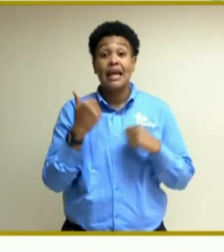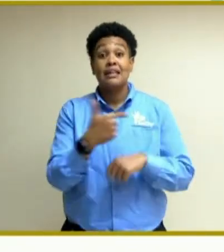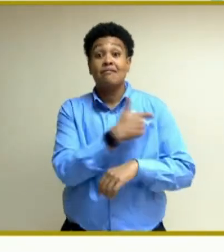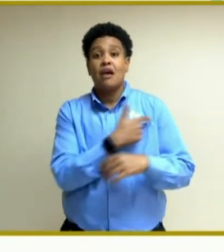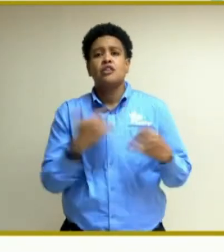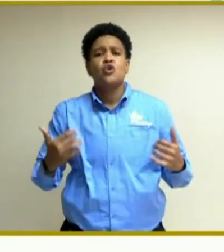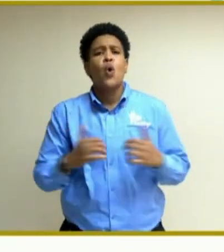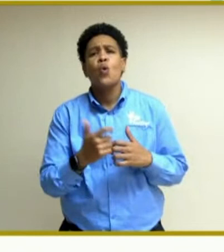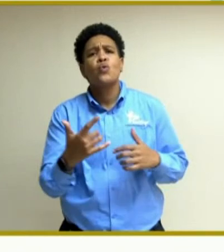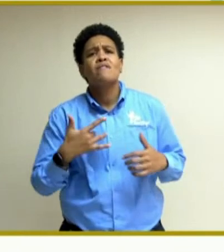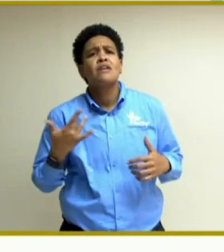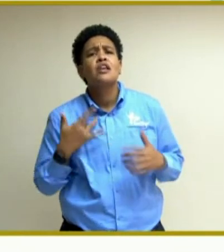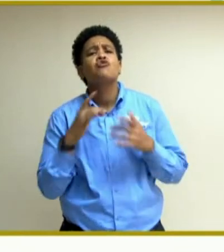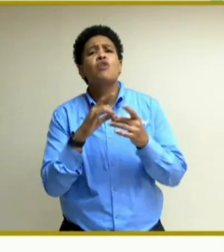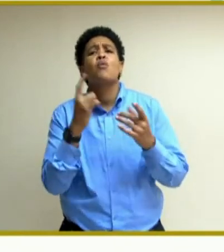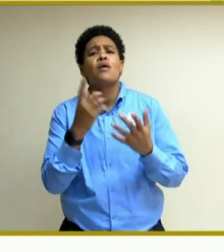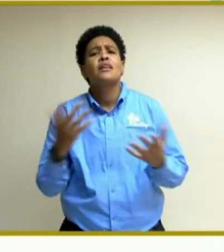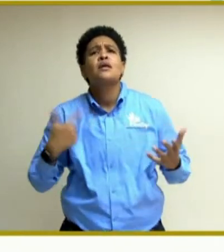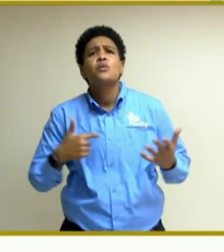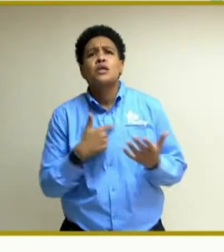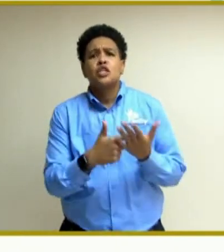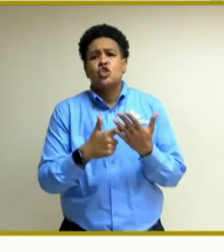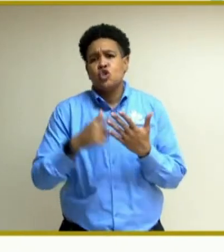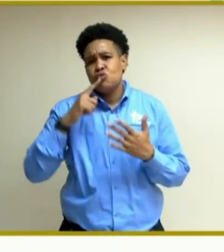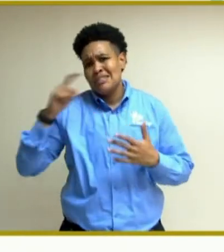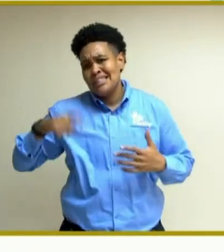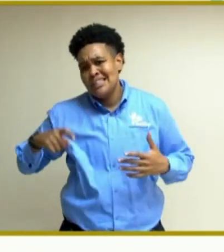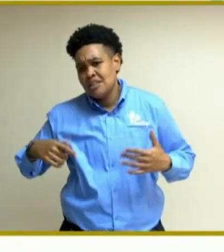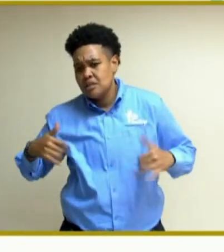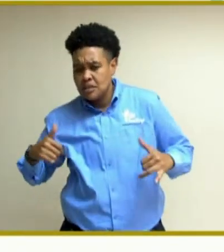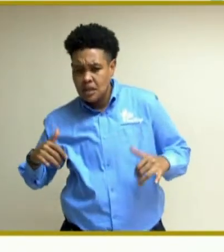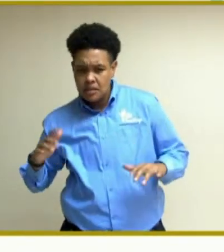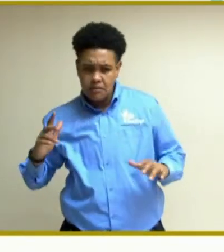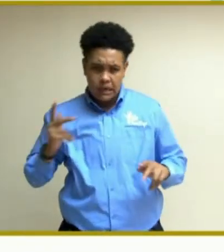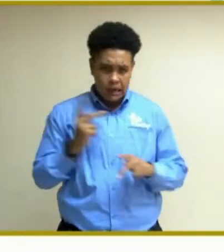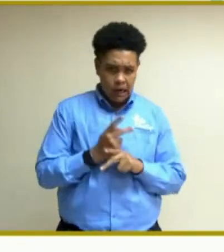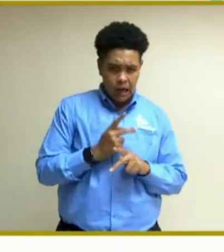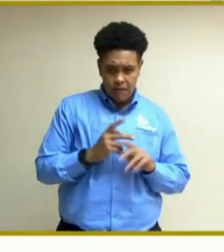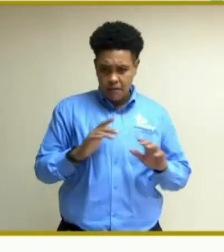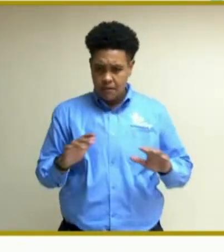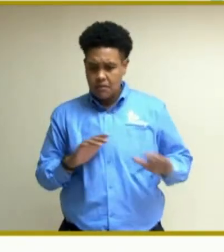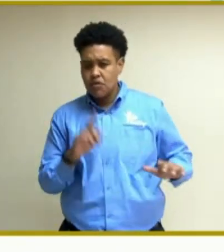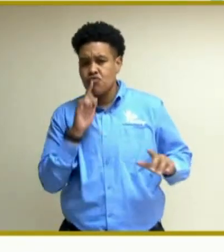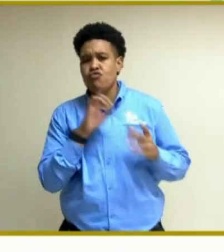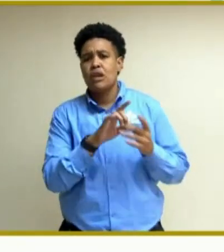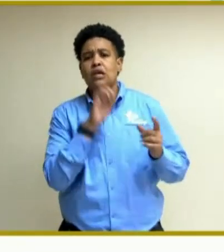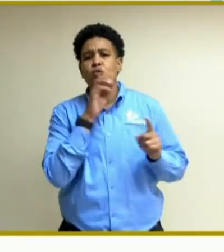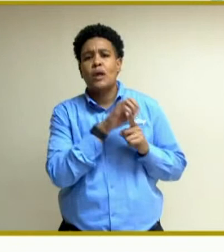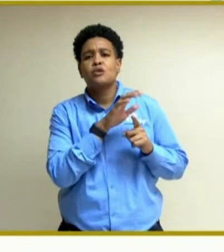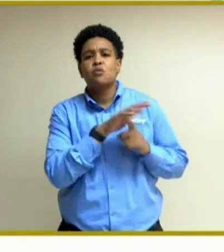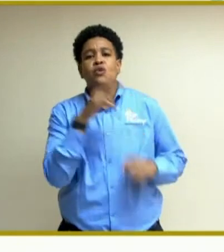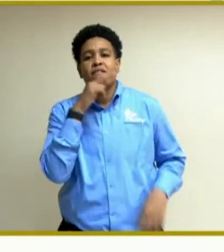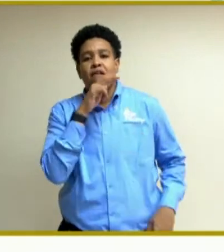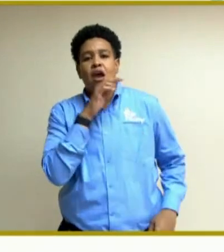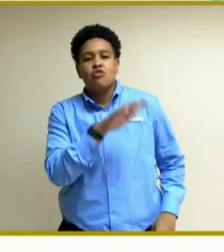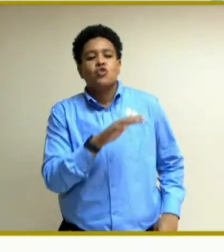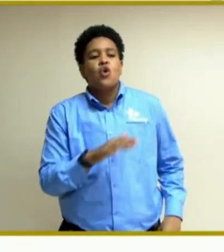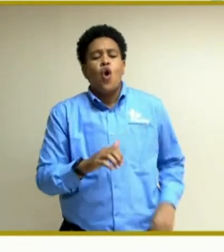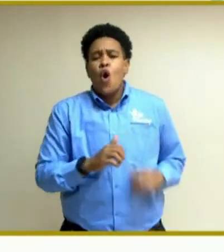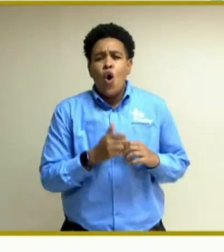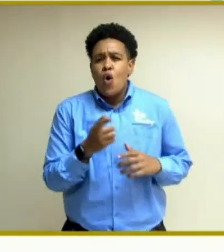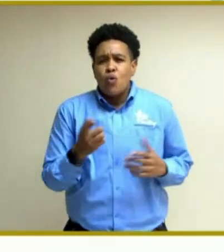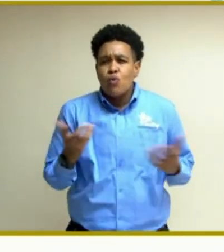one of the things that we have been discussing is that there is a need to still be cautious in terms of exposure of the virus. I mean, how would